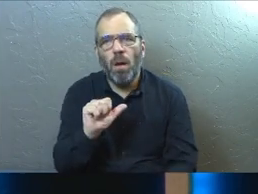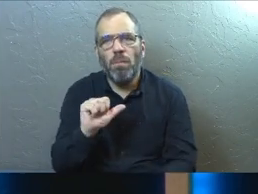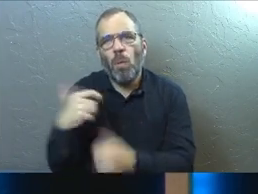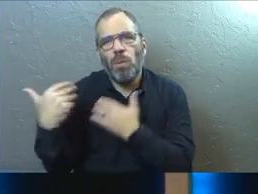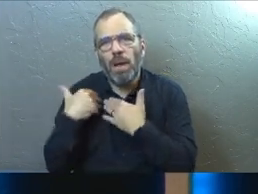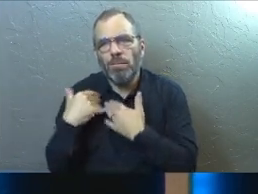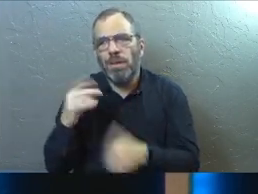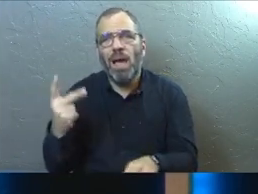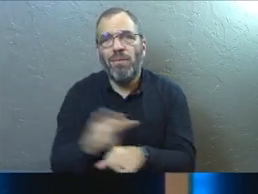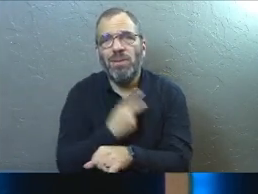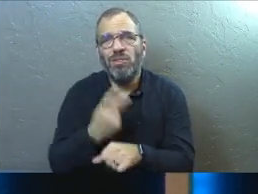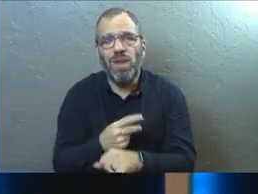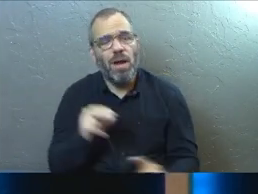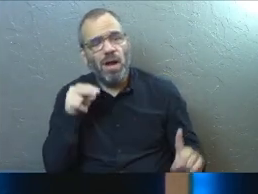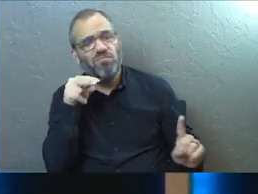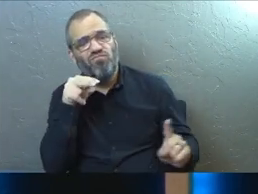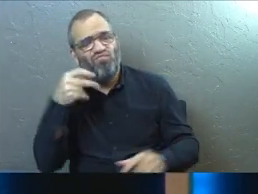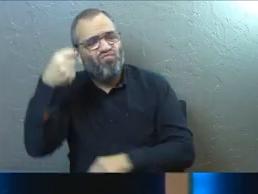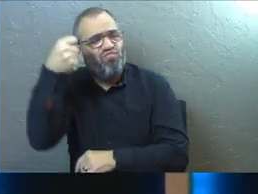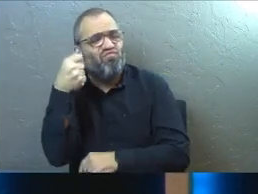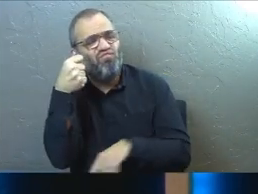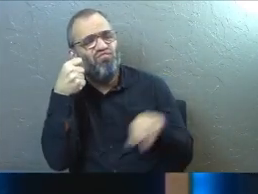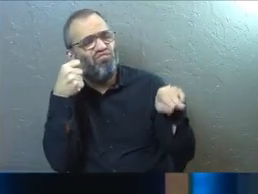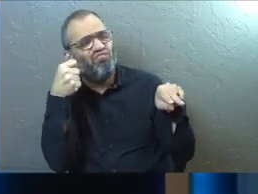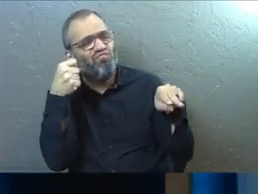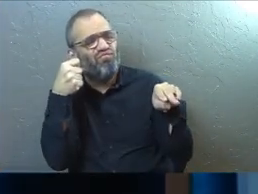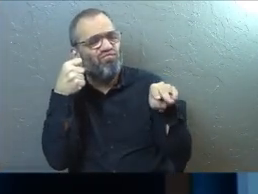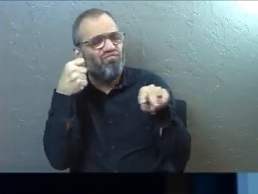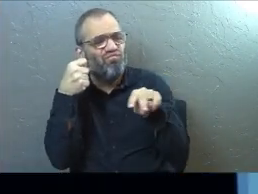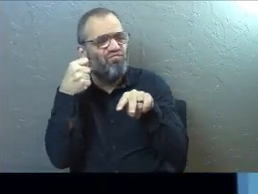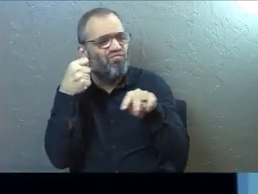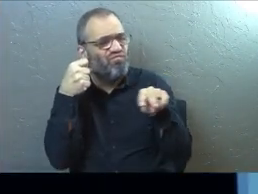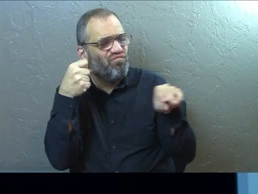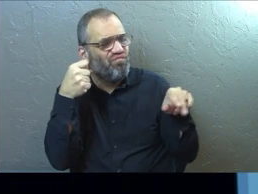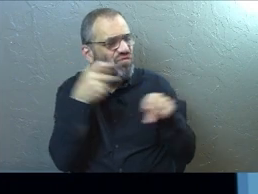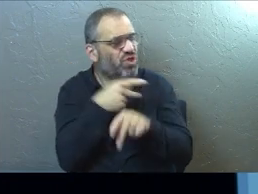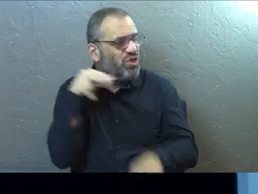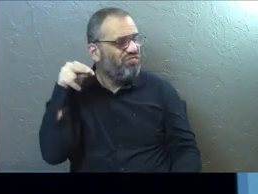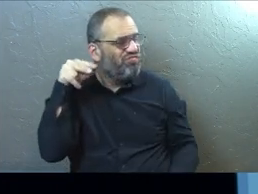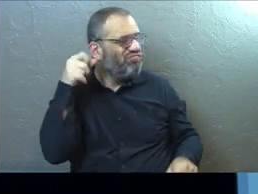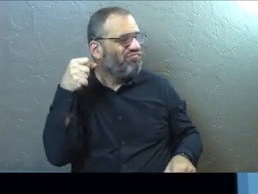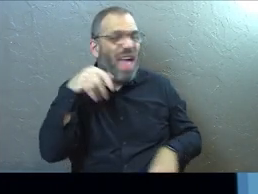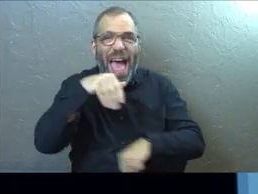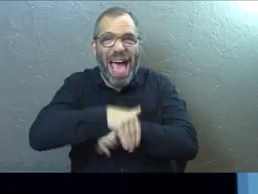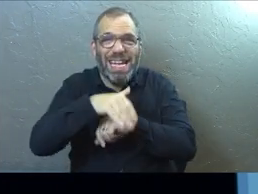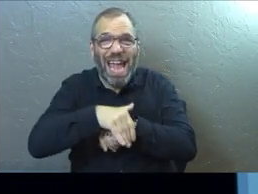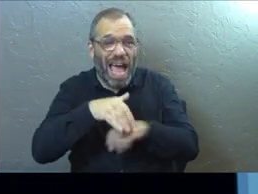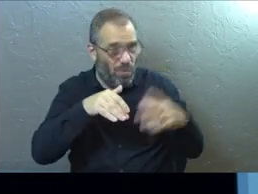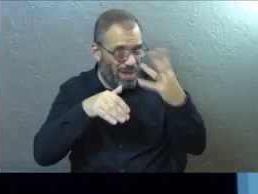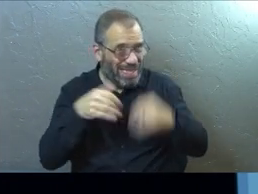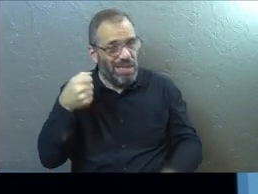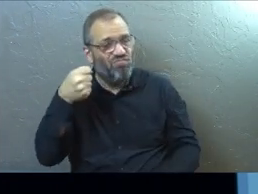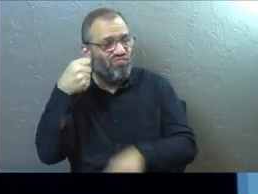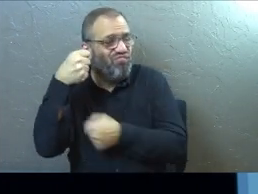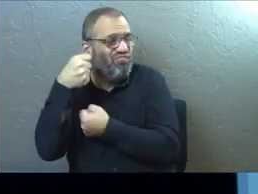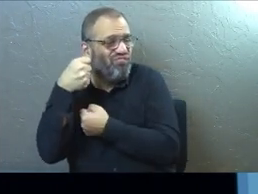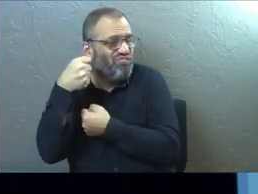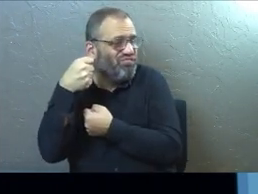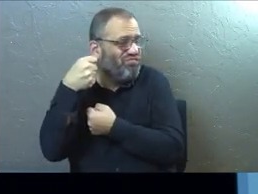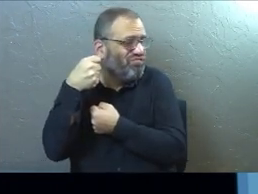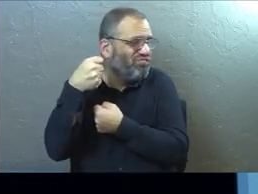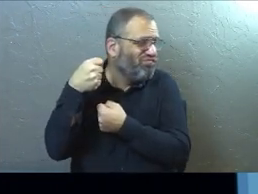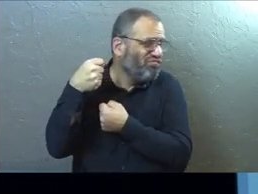of a shepherd is to watch over. And I love that it talks about it's like it's watching over them at night while they're sleeping. The shepherd